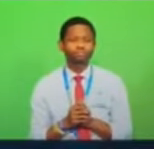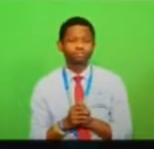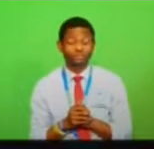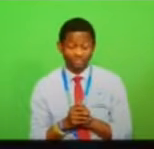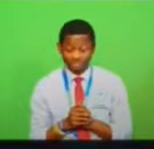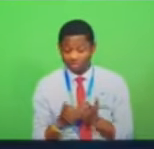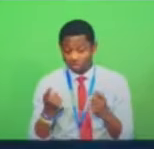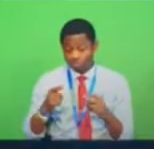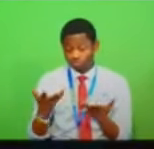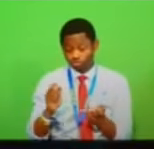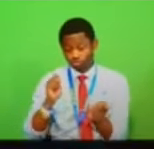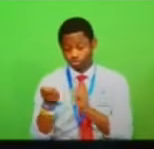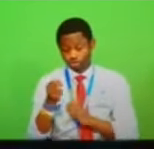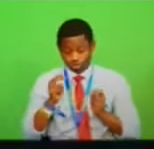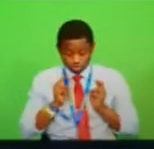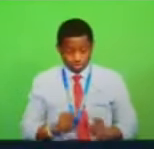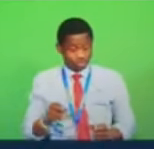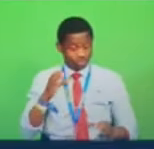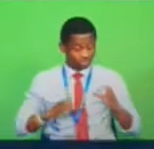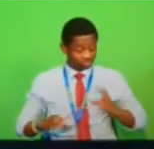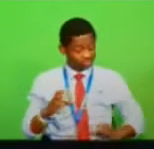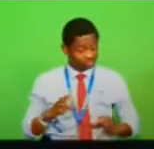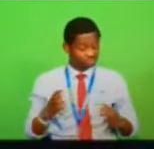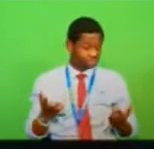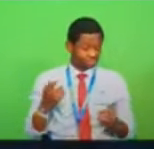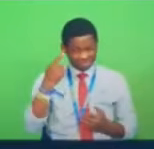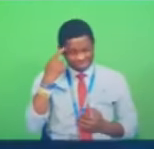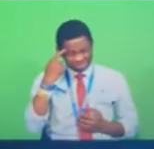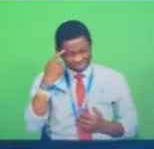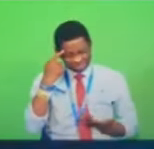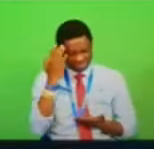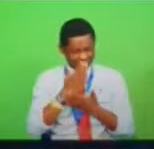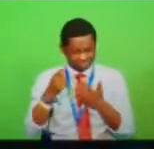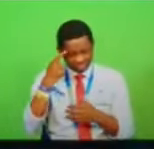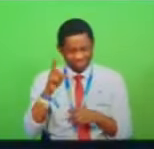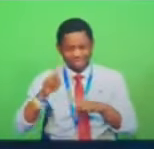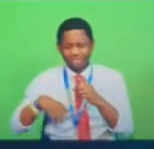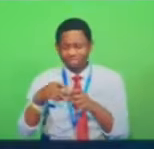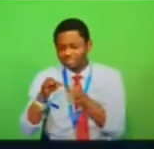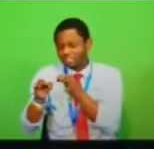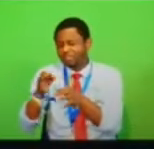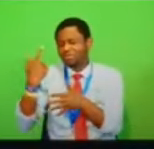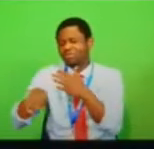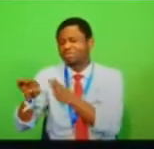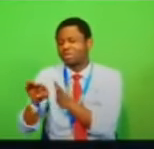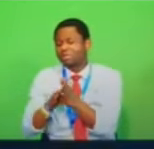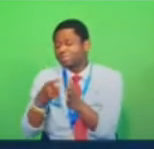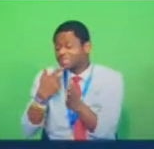changing human culture, sometimes we are not able to explain what the scripture is